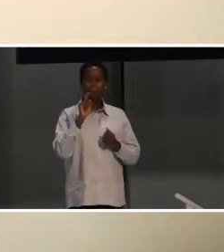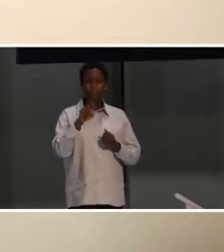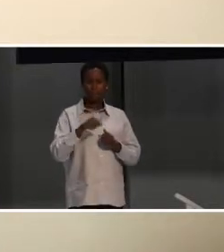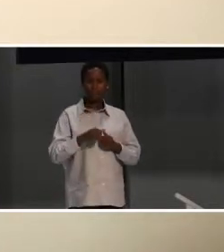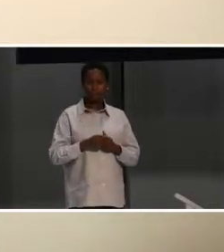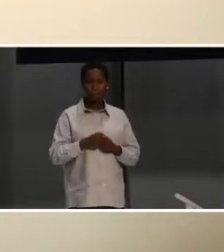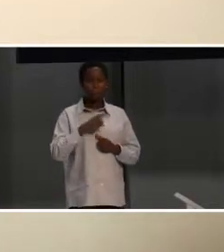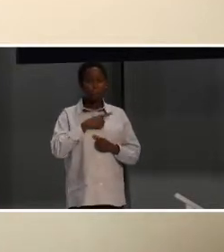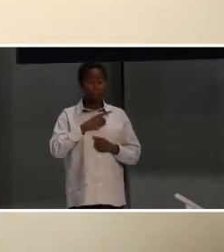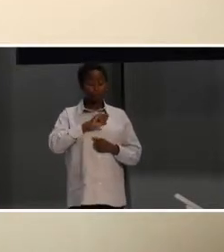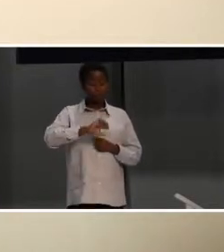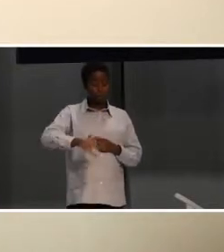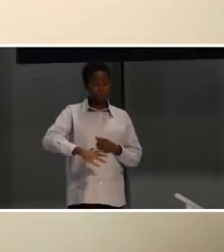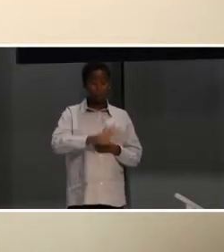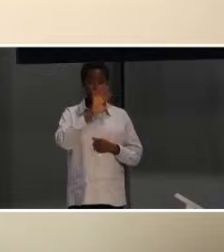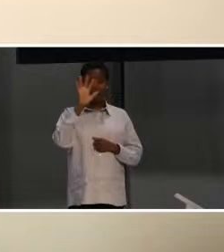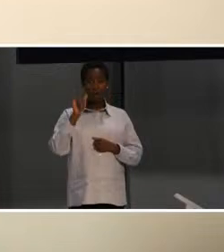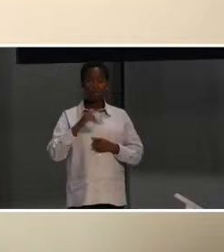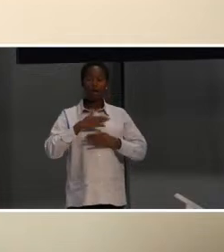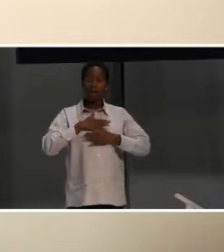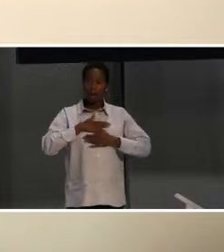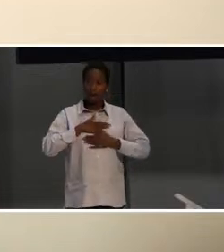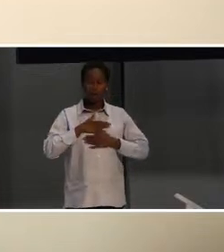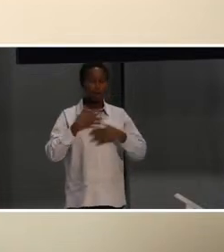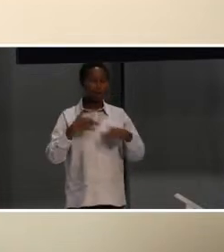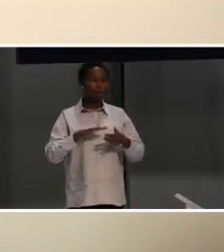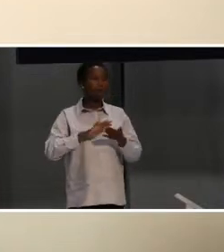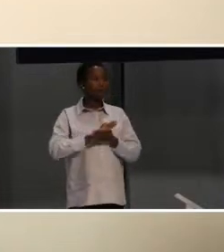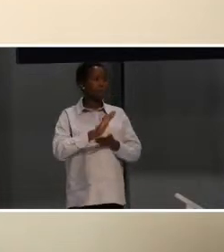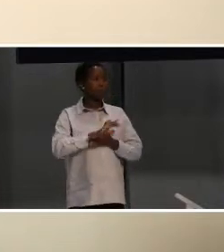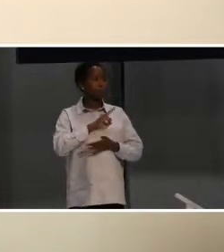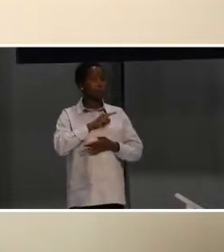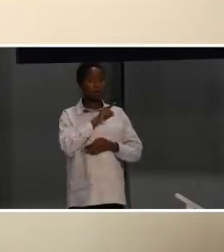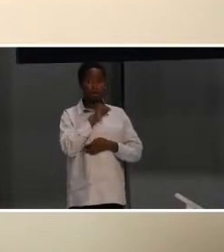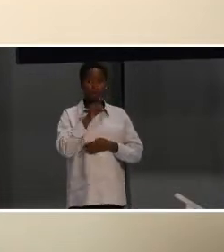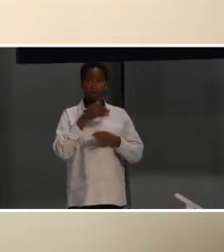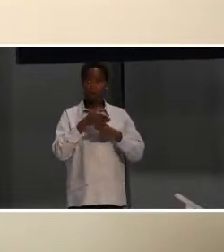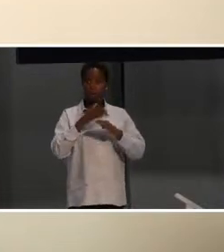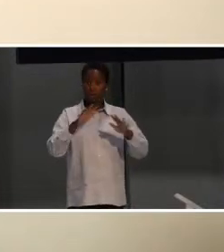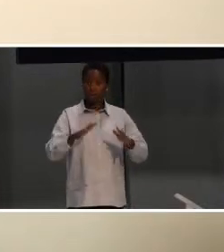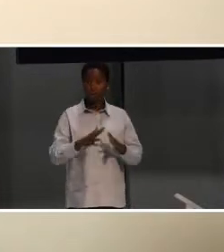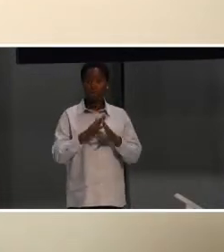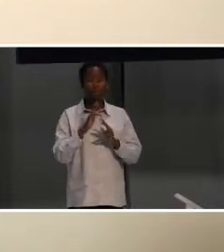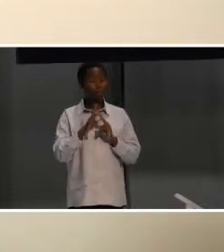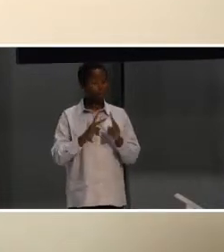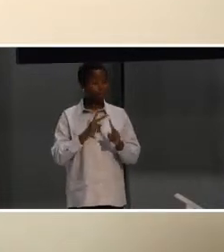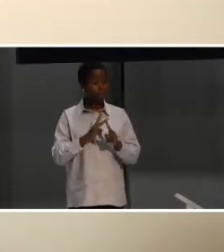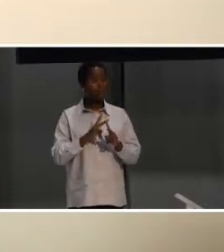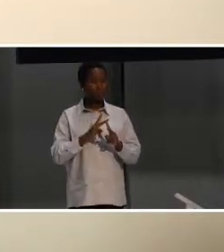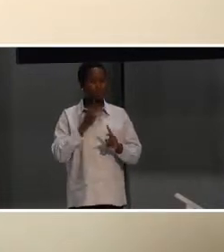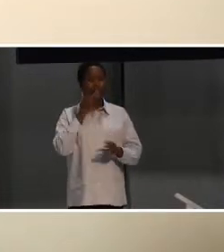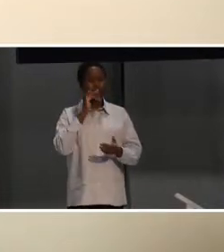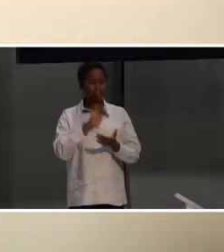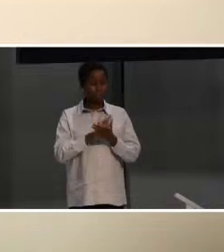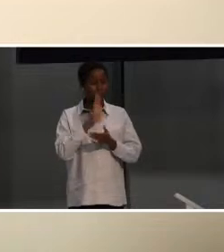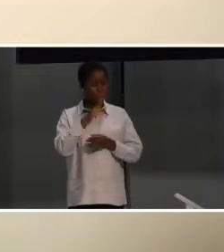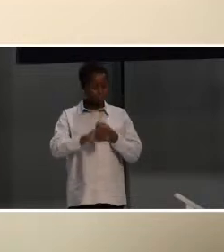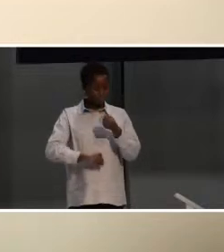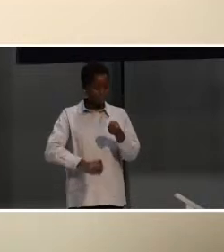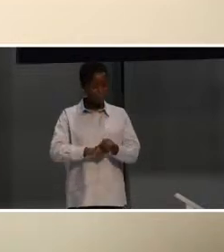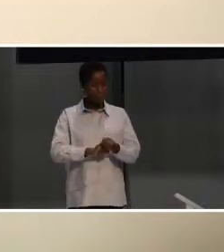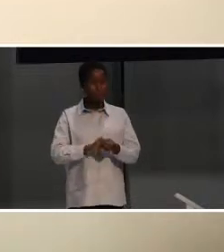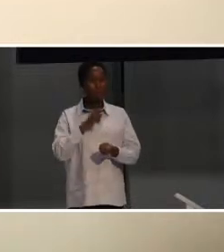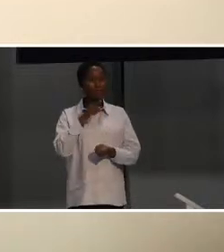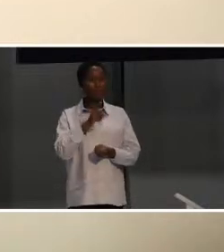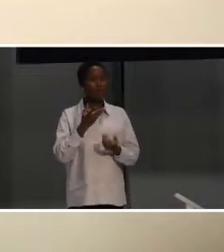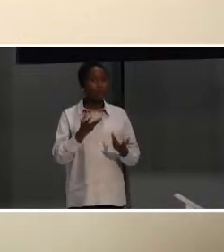the chairship of the association, we once more pledge our support for the Independent